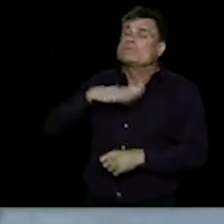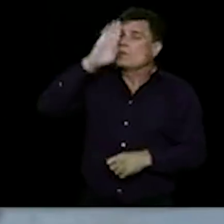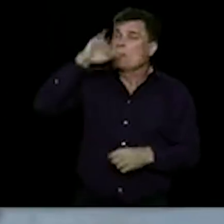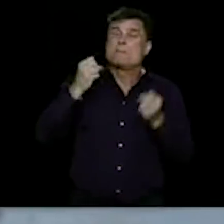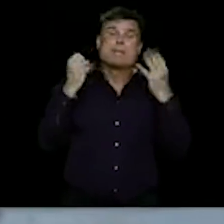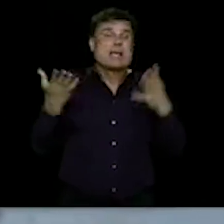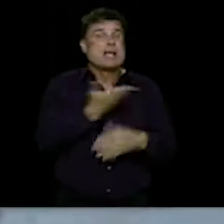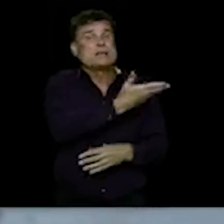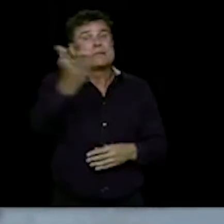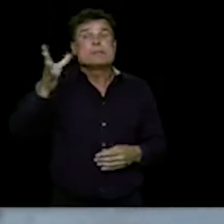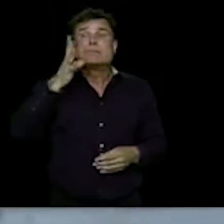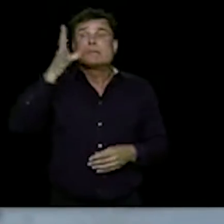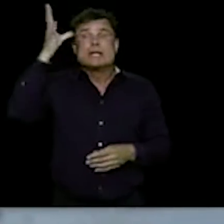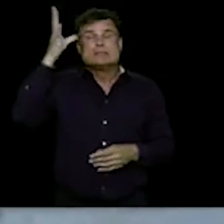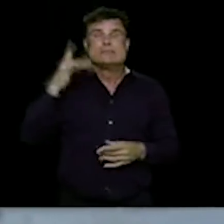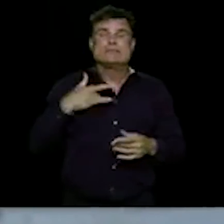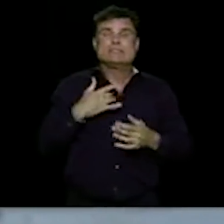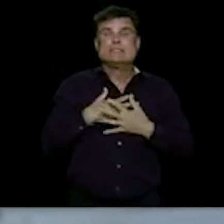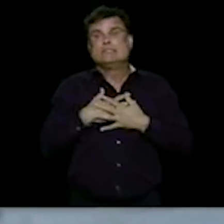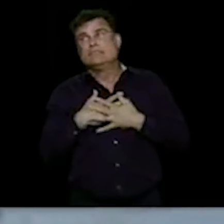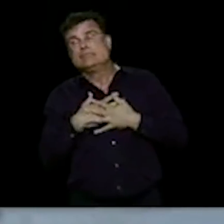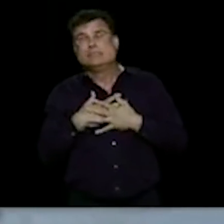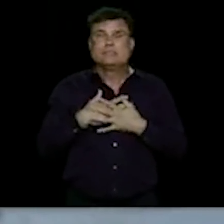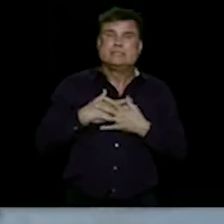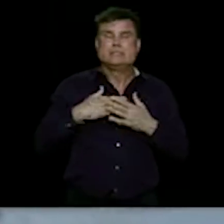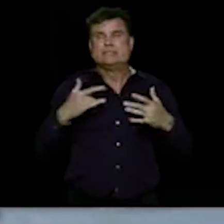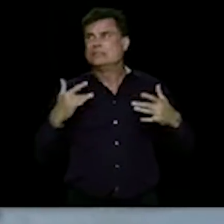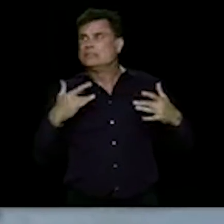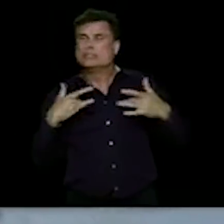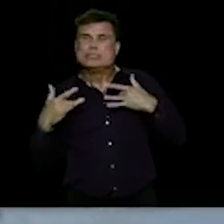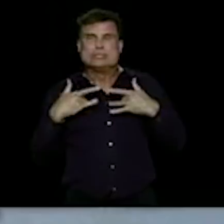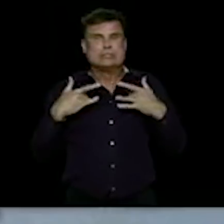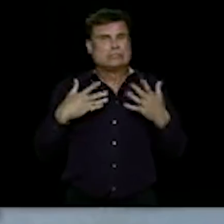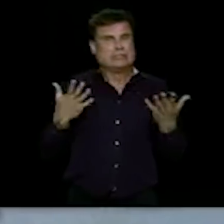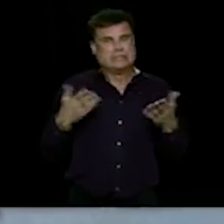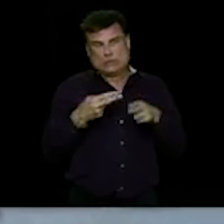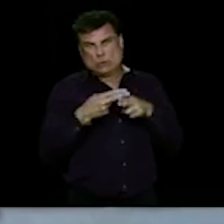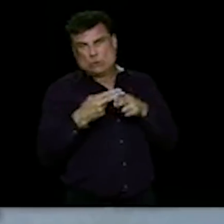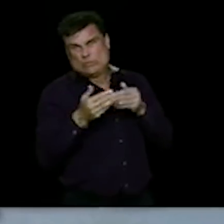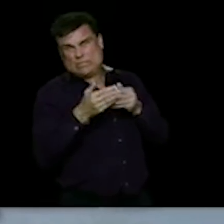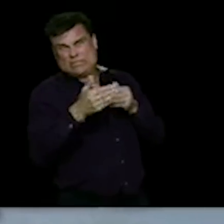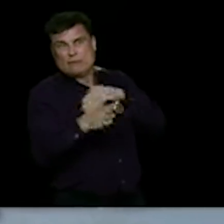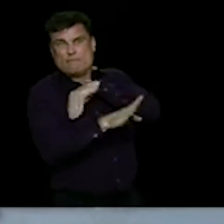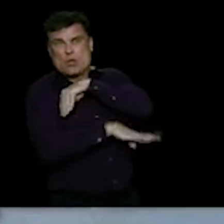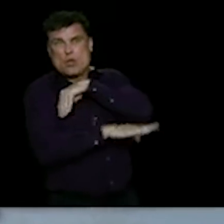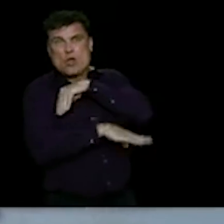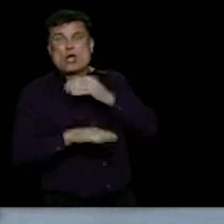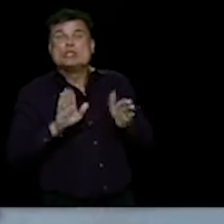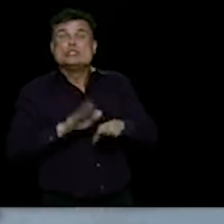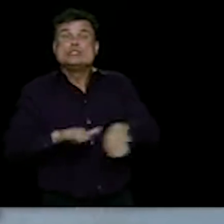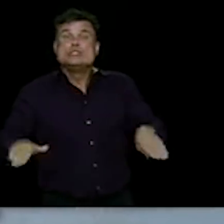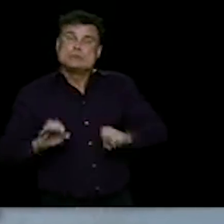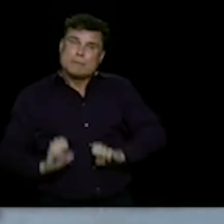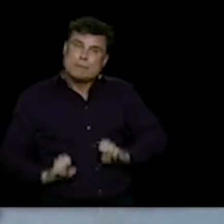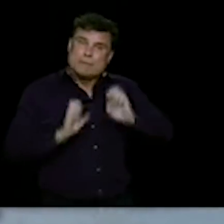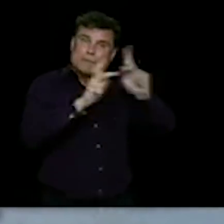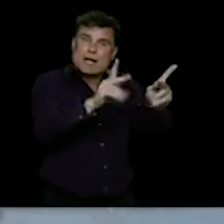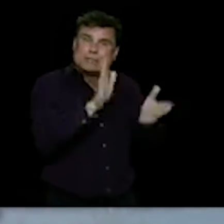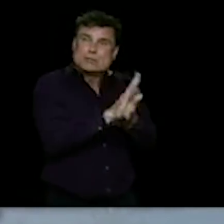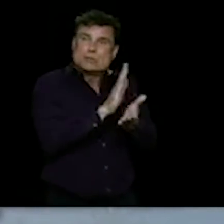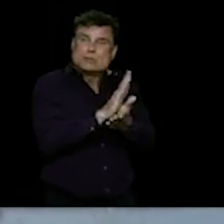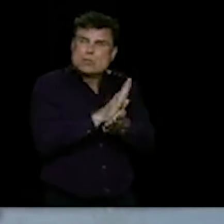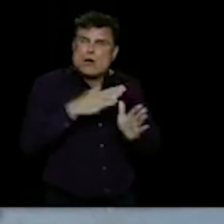understandably concerned about the impact that's going to happen when their children go back to school in a few weeks. I know